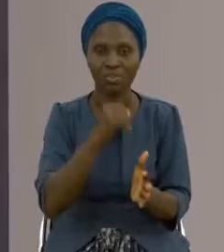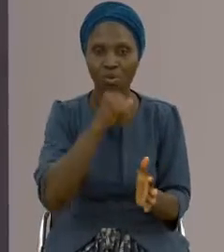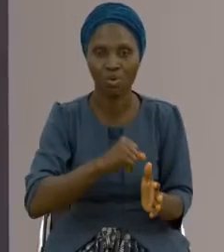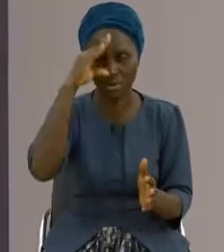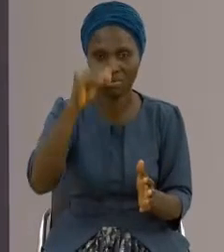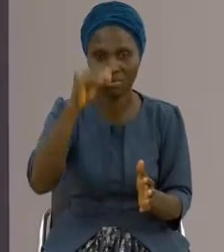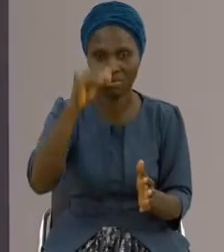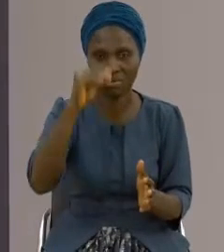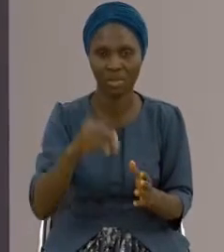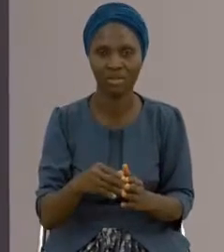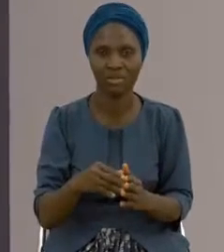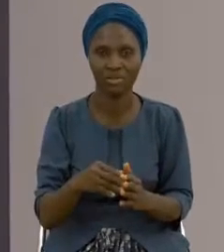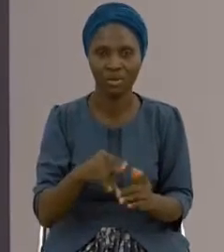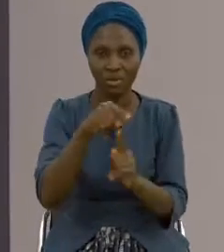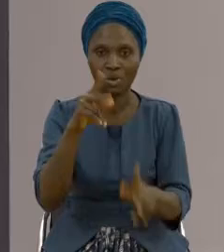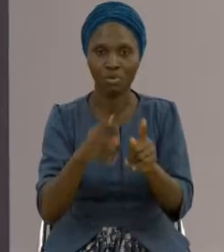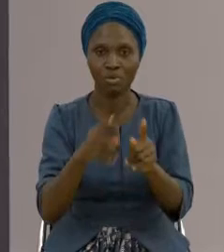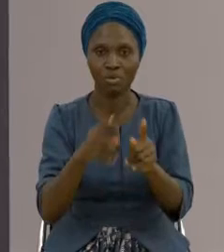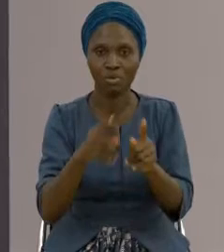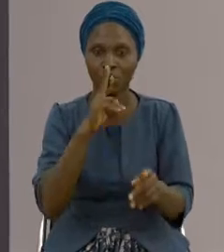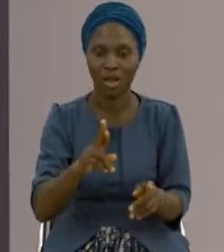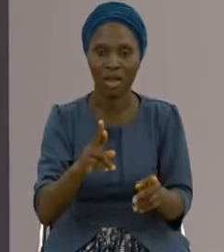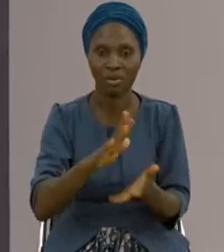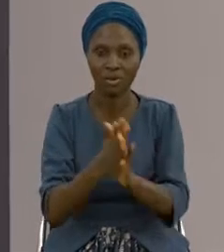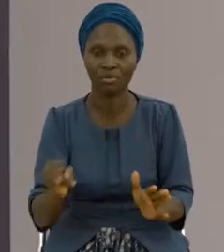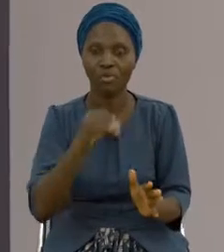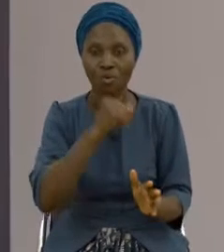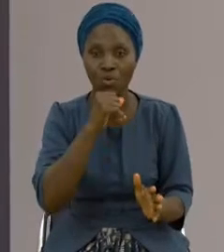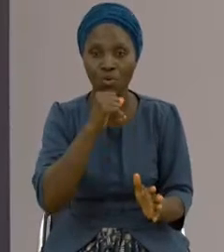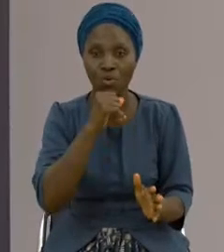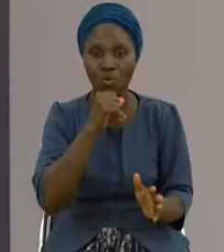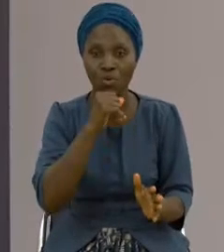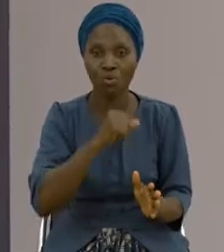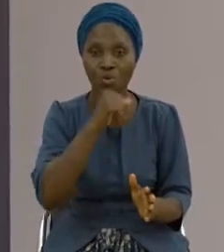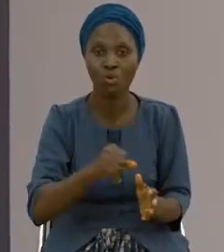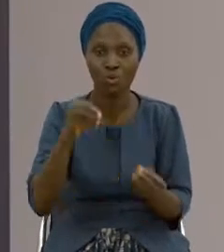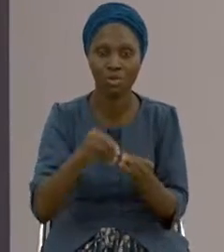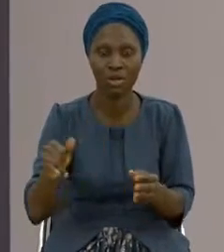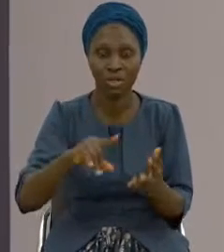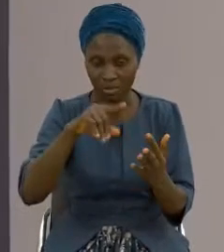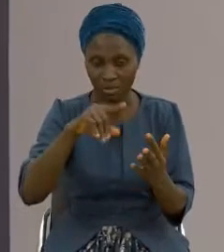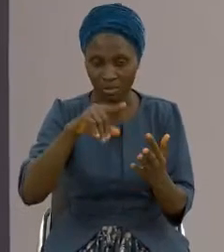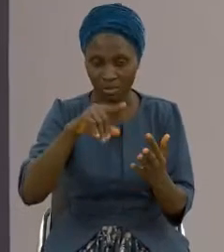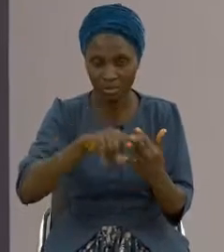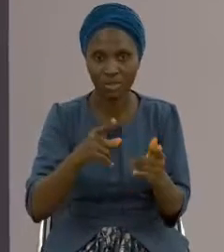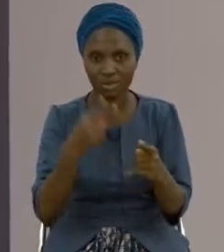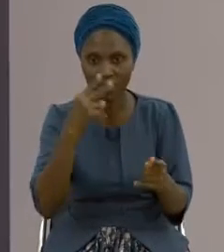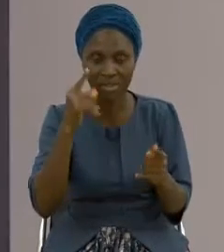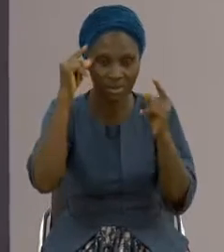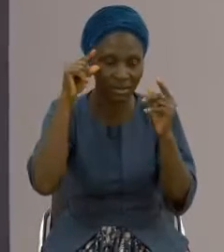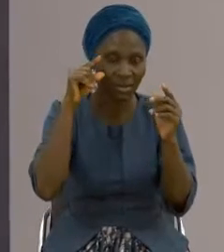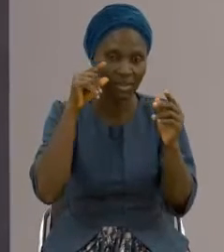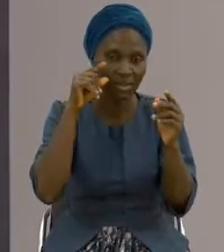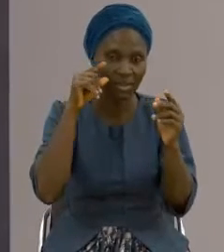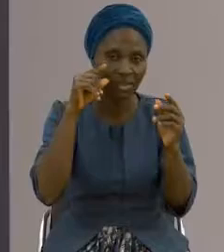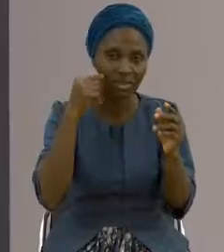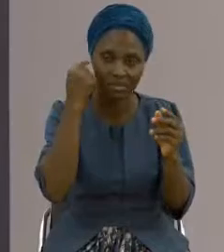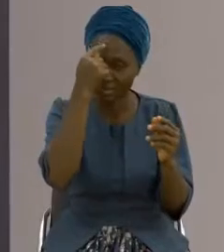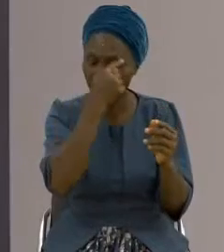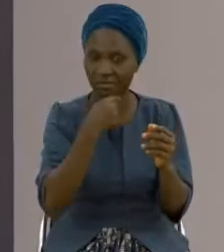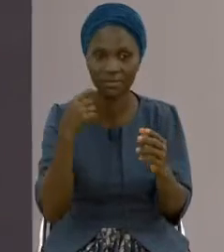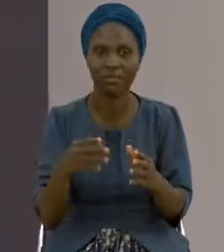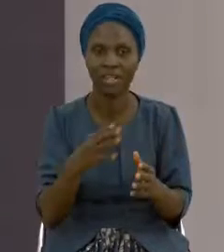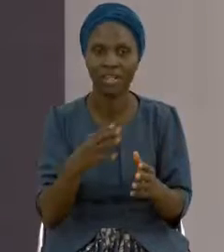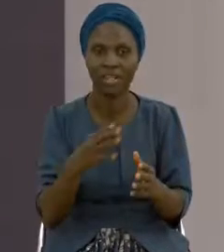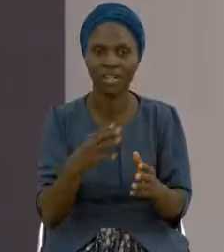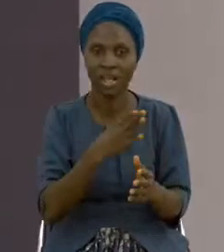older, you begin to see wrinkles. And it's the evidence and the mark of the old nature or any